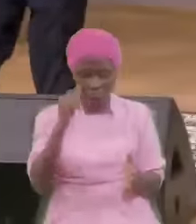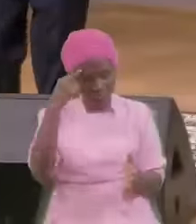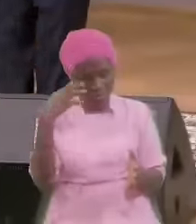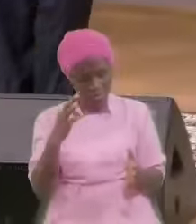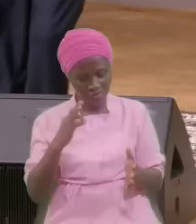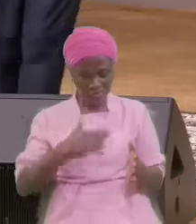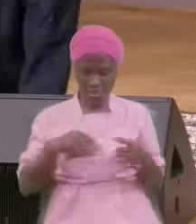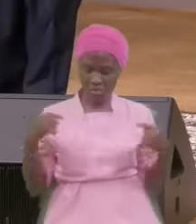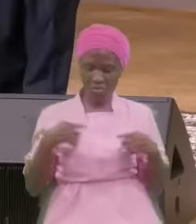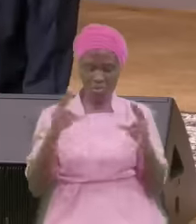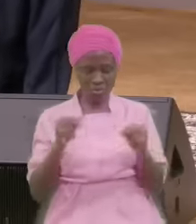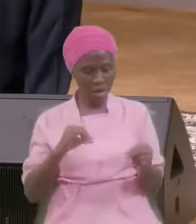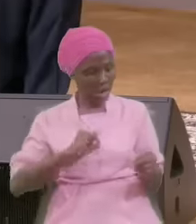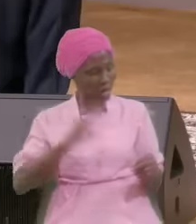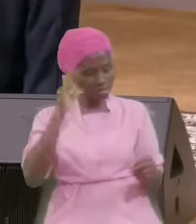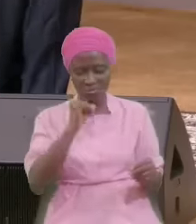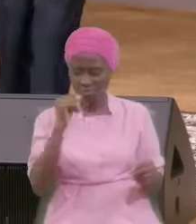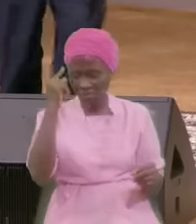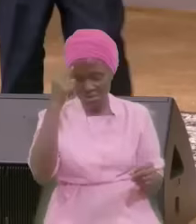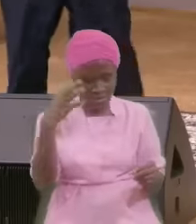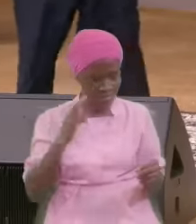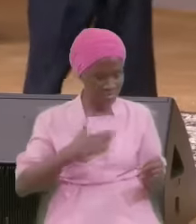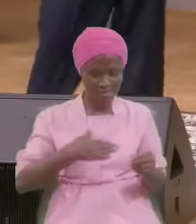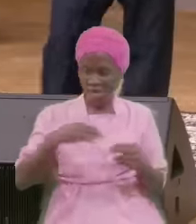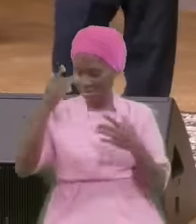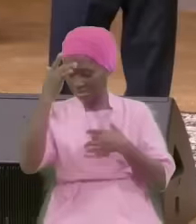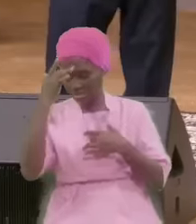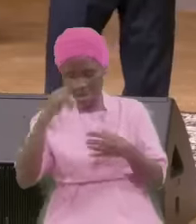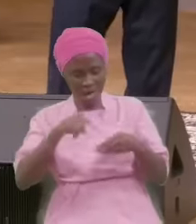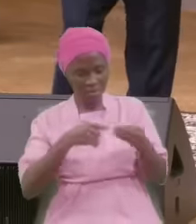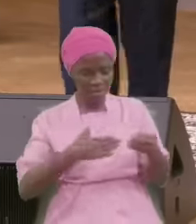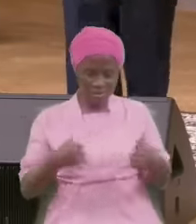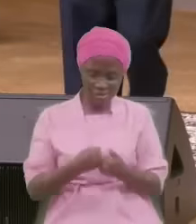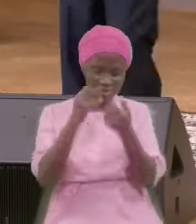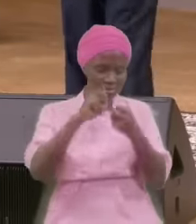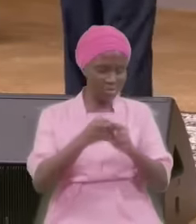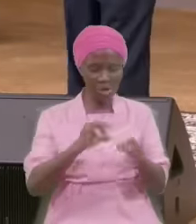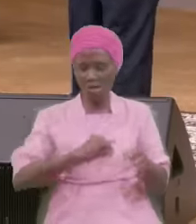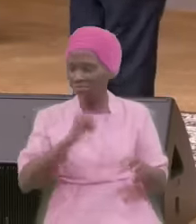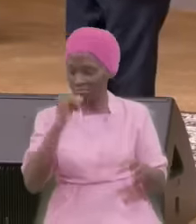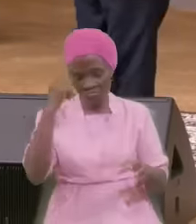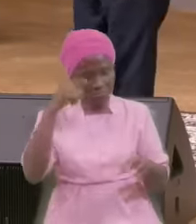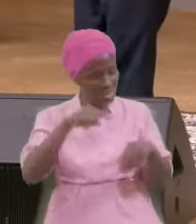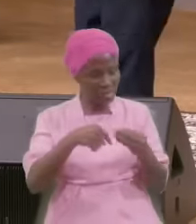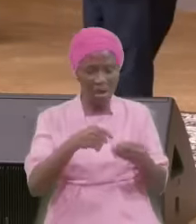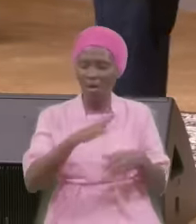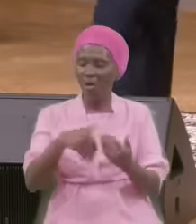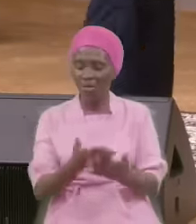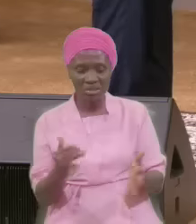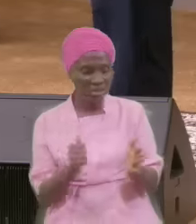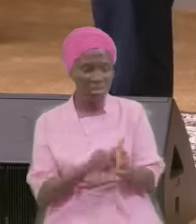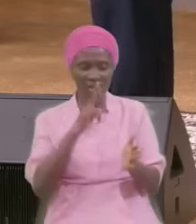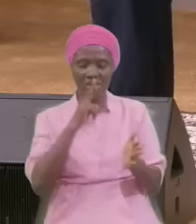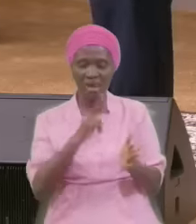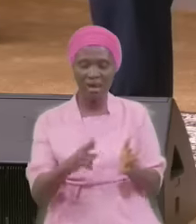going to think of my sickness. I'm not going to think about my challenges. I'm not going to think about all the things that confront me.